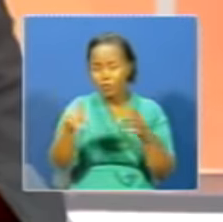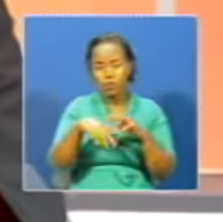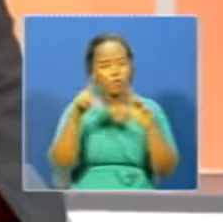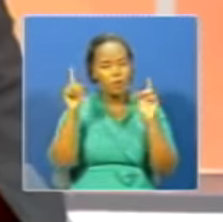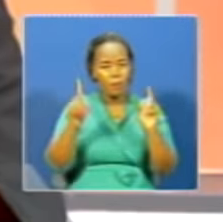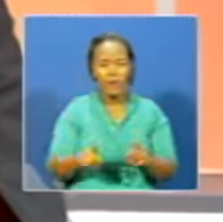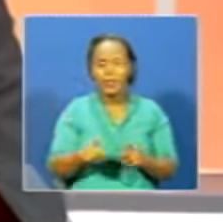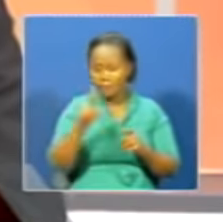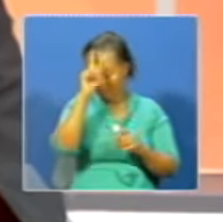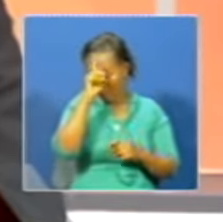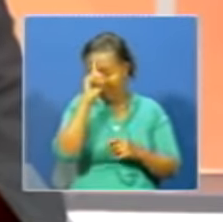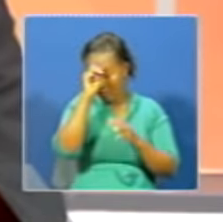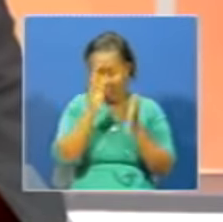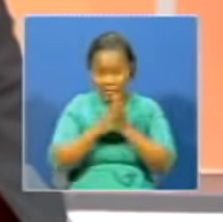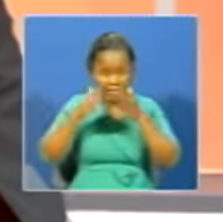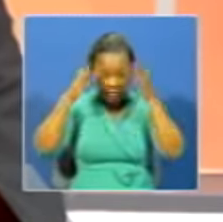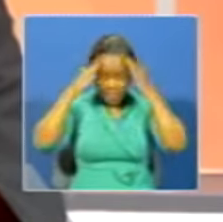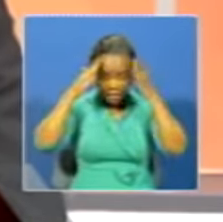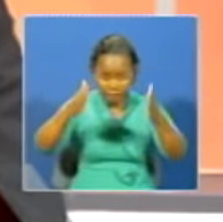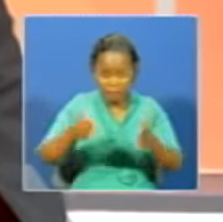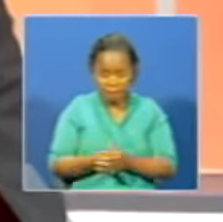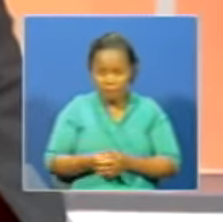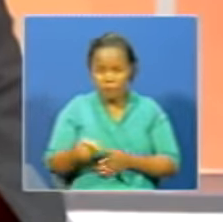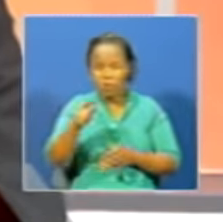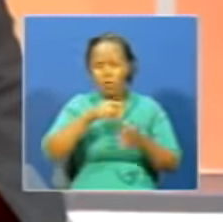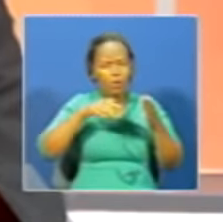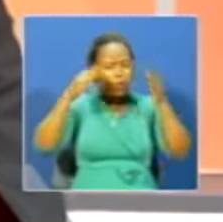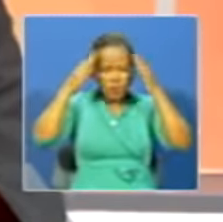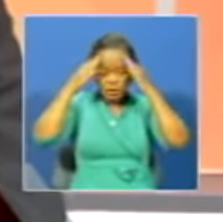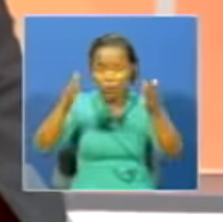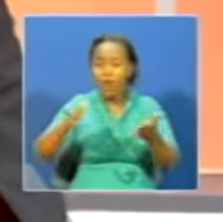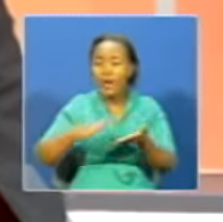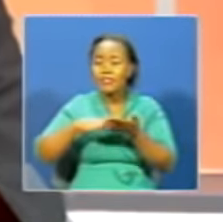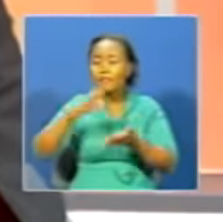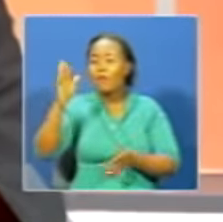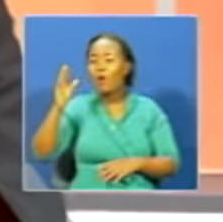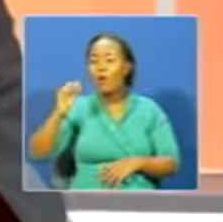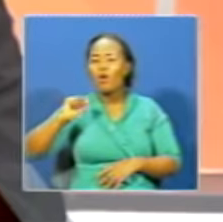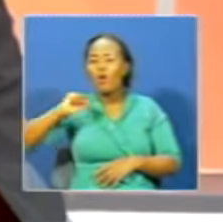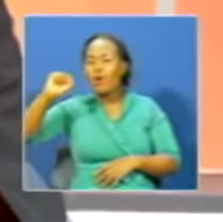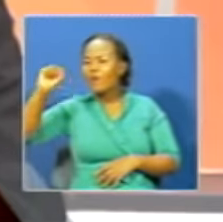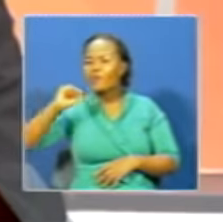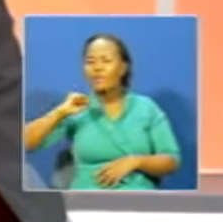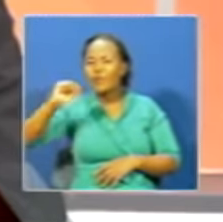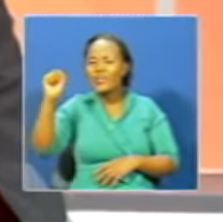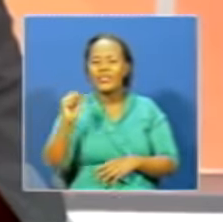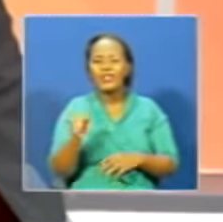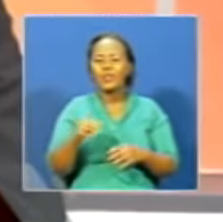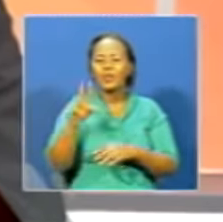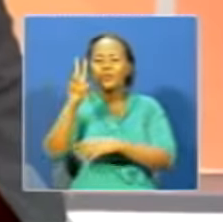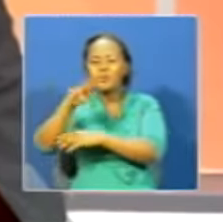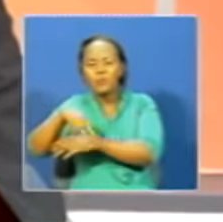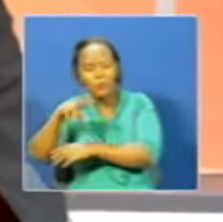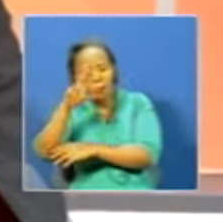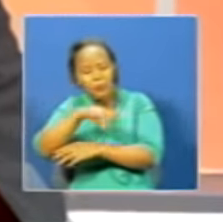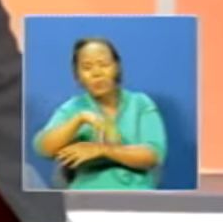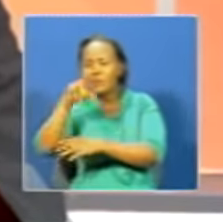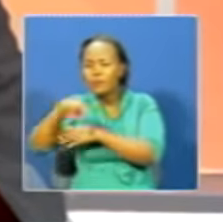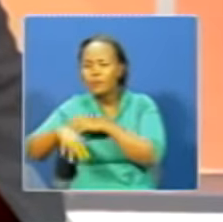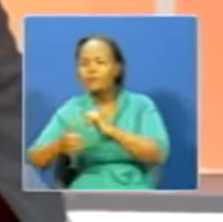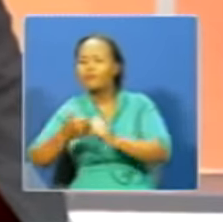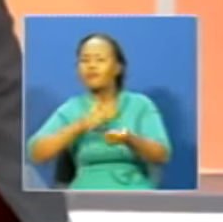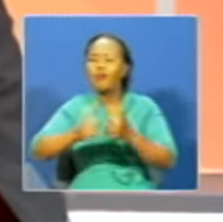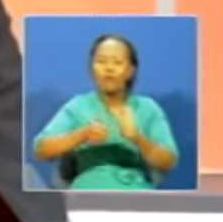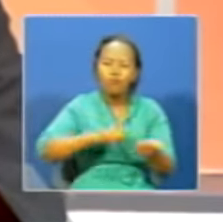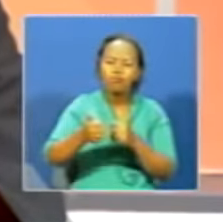are putting too much time yeah. on politics of mudslinging yeah. and trying to outdo each other, okay. as opposed